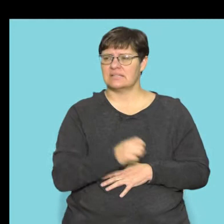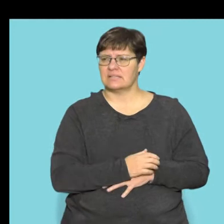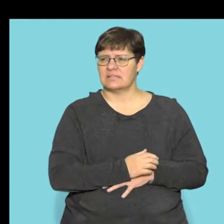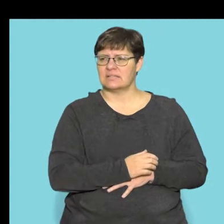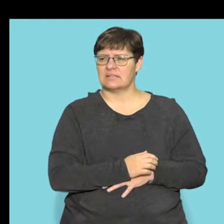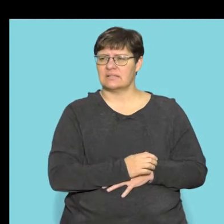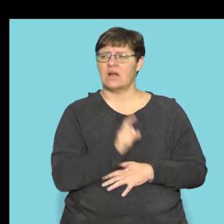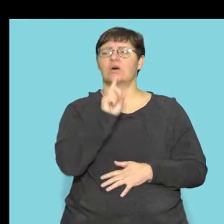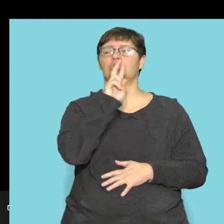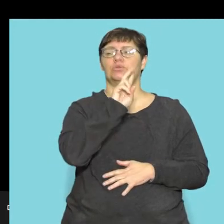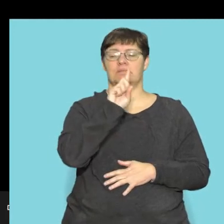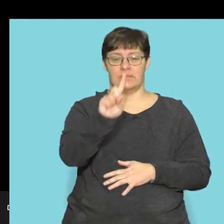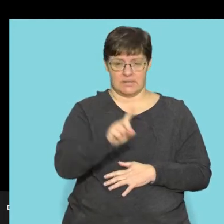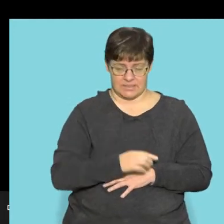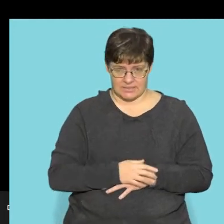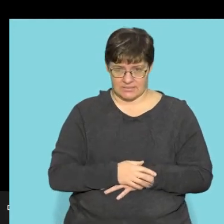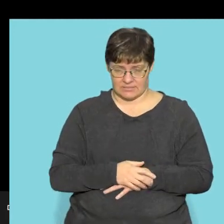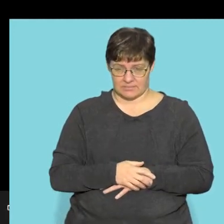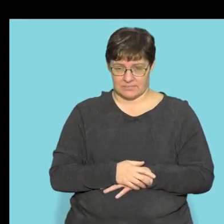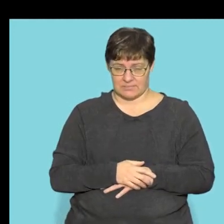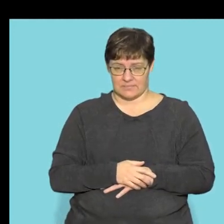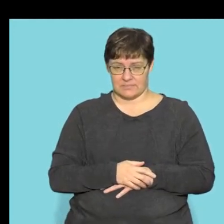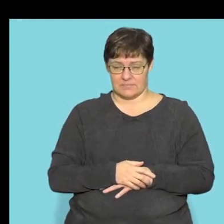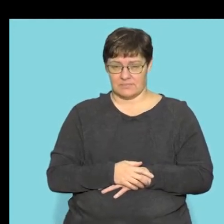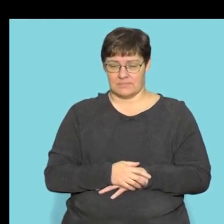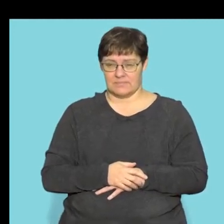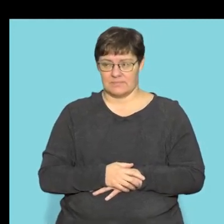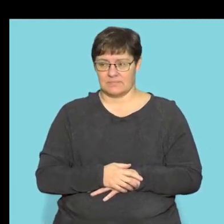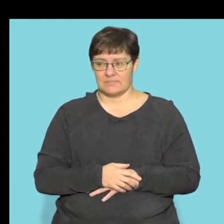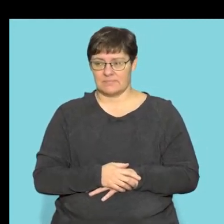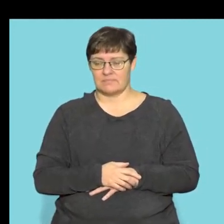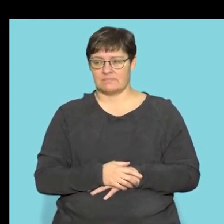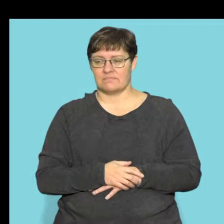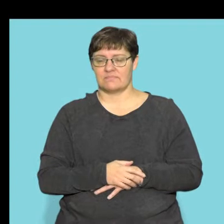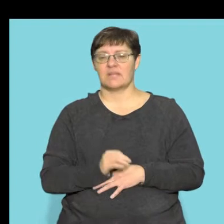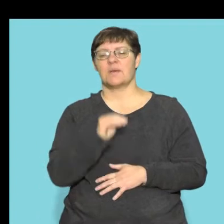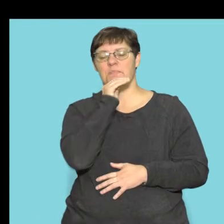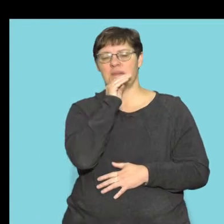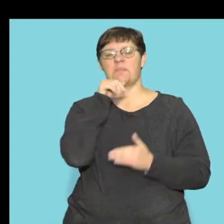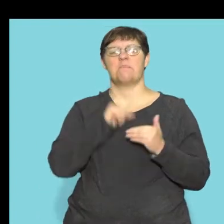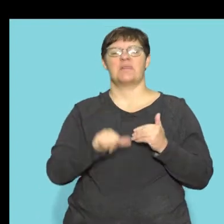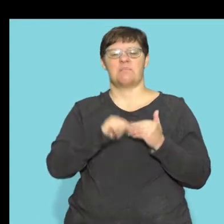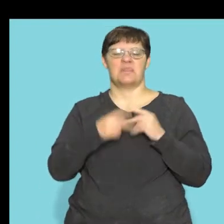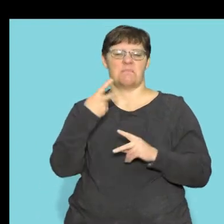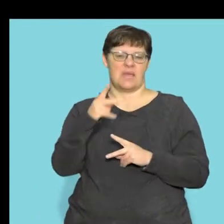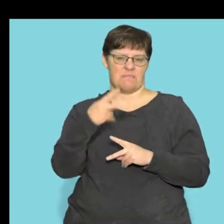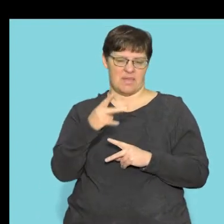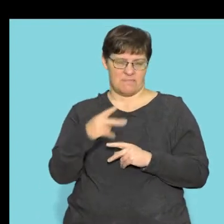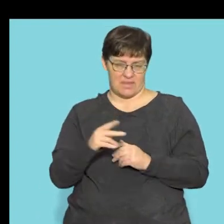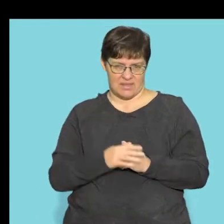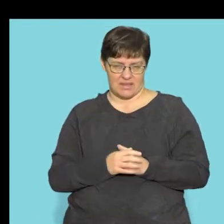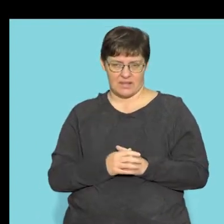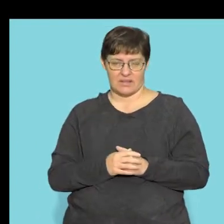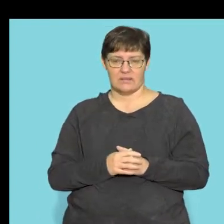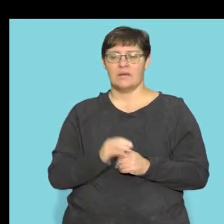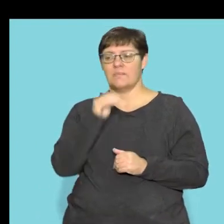3,380. And how many cents is this? 21 cents. All right, so that will be the monthly payment.